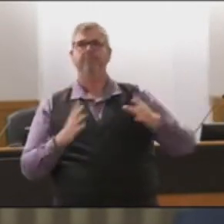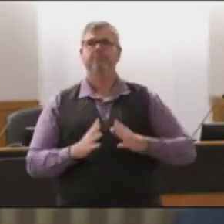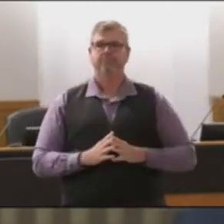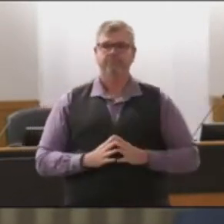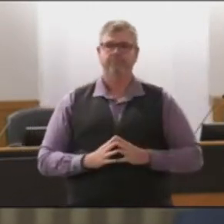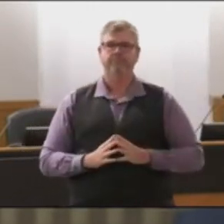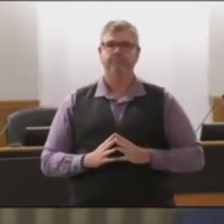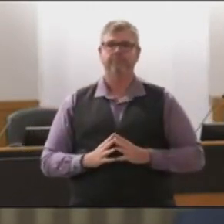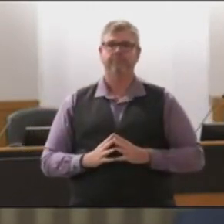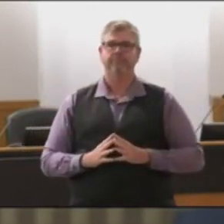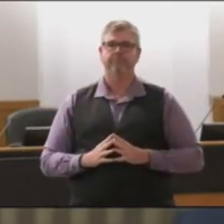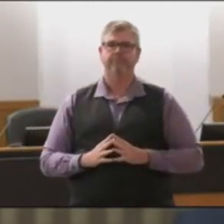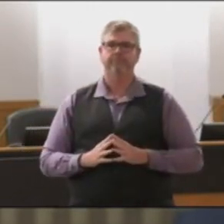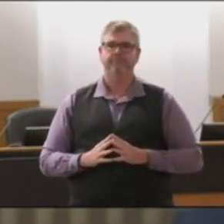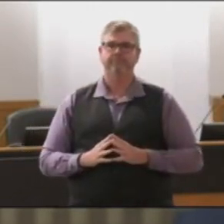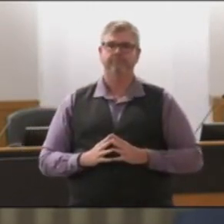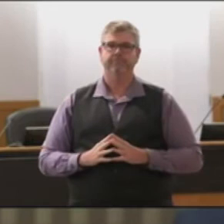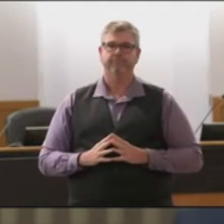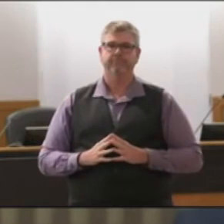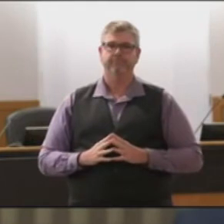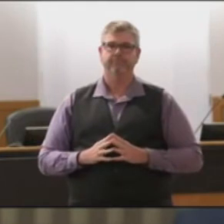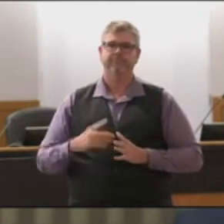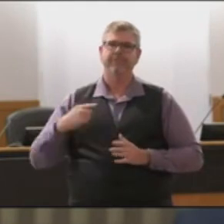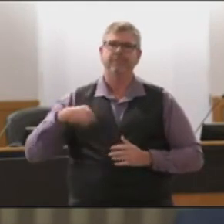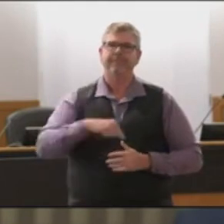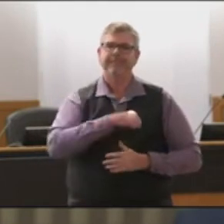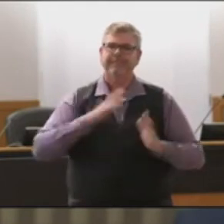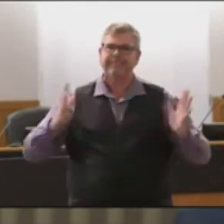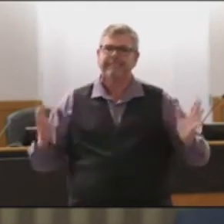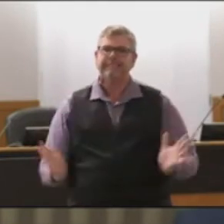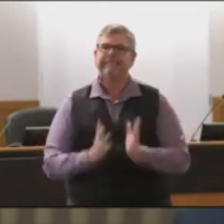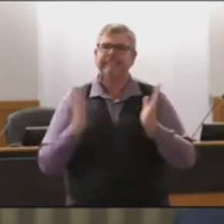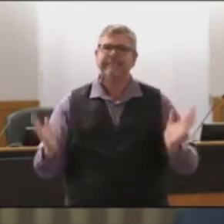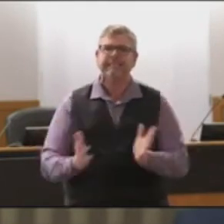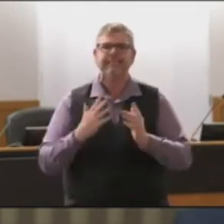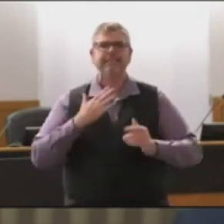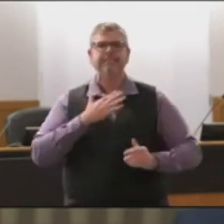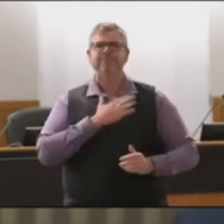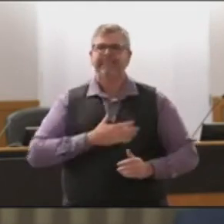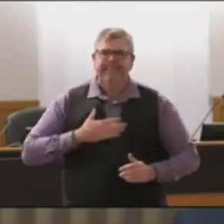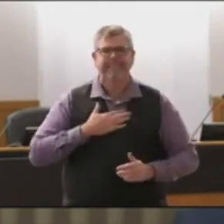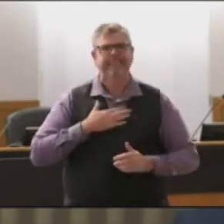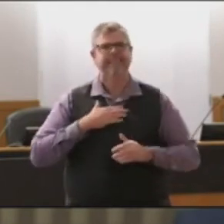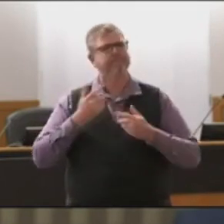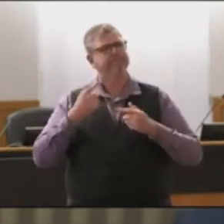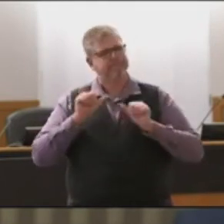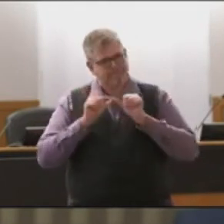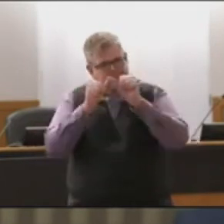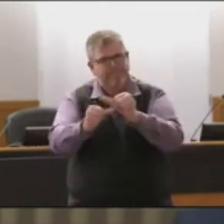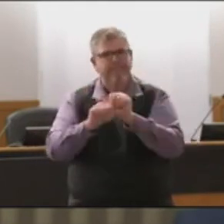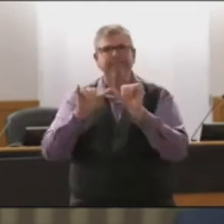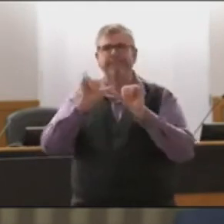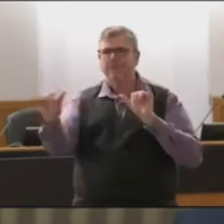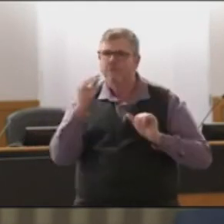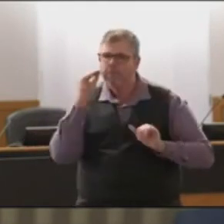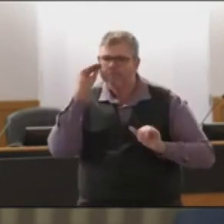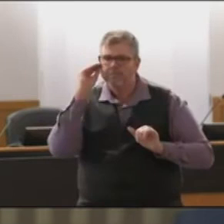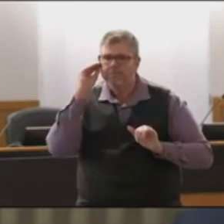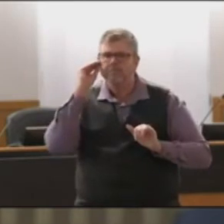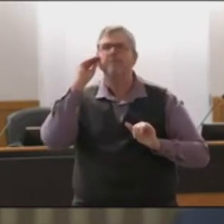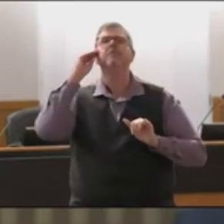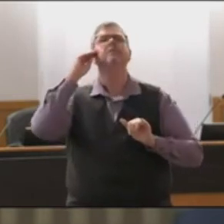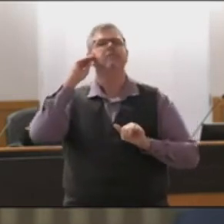want to continue to urge, and we thank you for your following the shelter-in-place order to stay home as much as possible, to limit